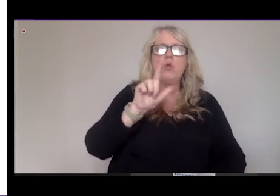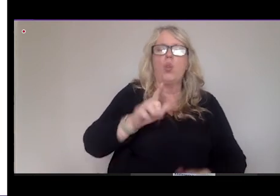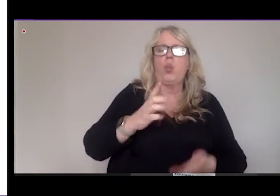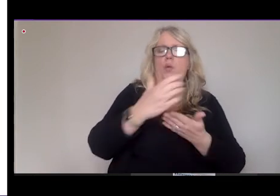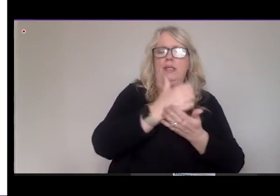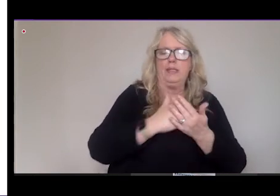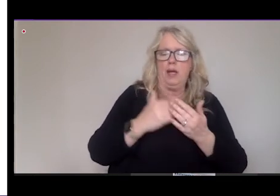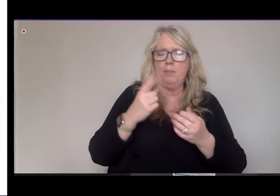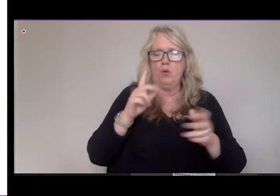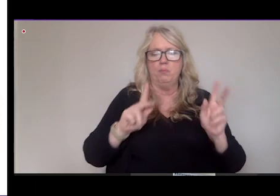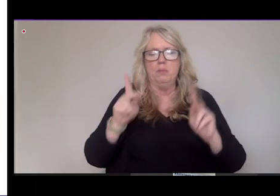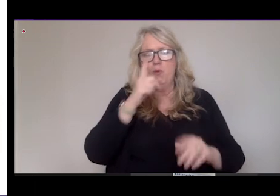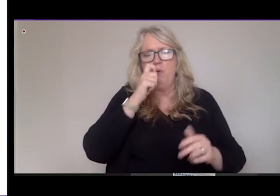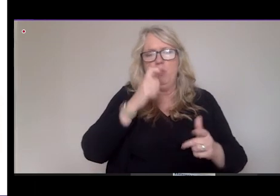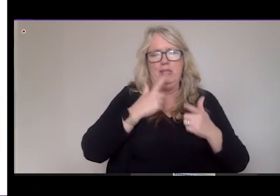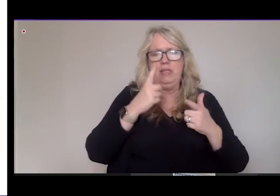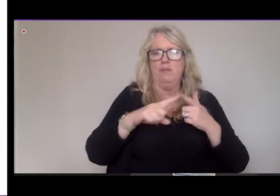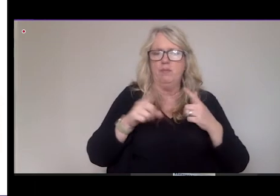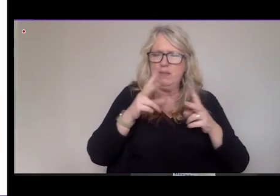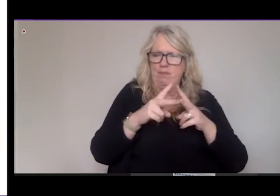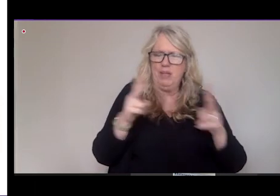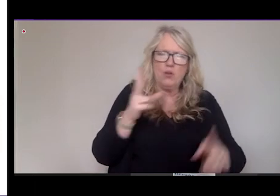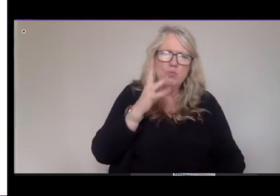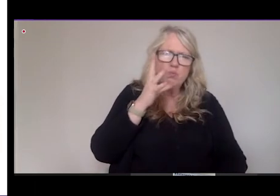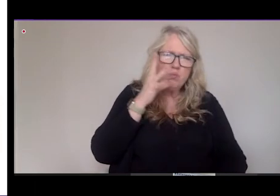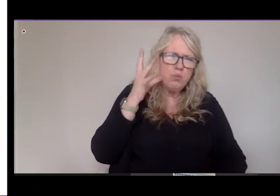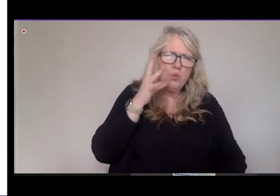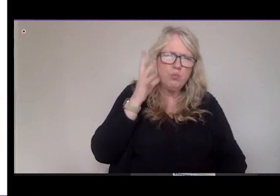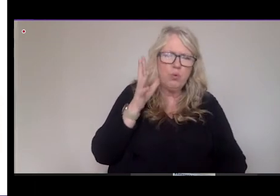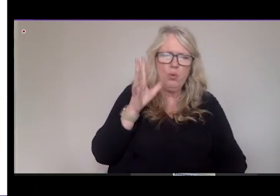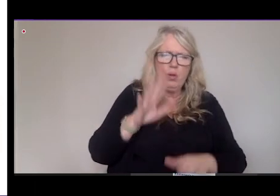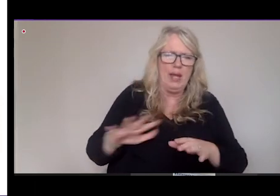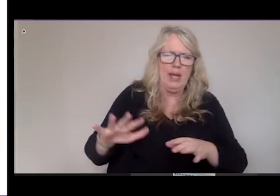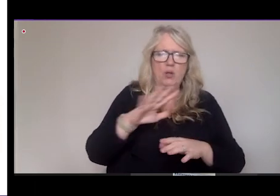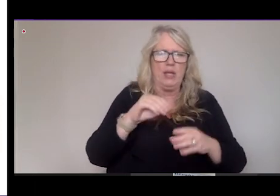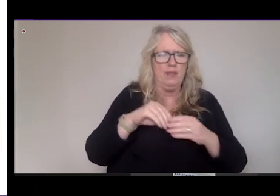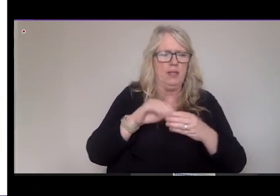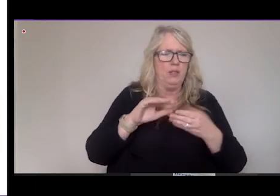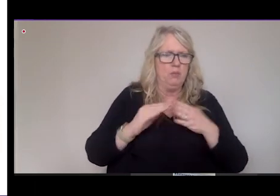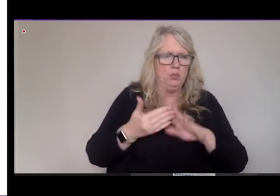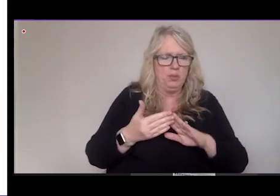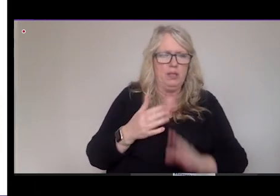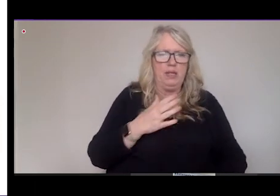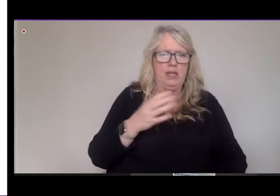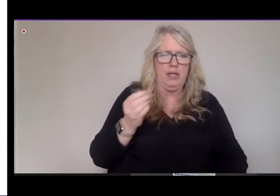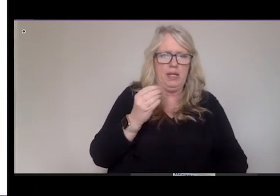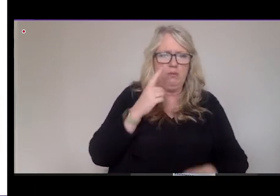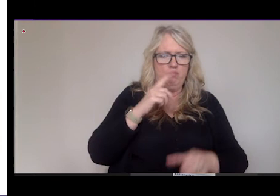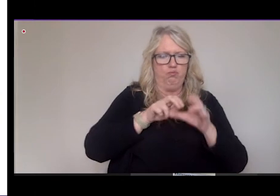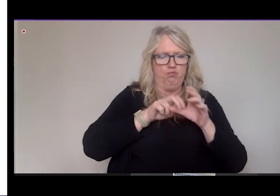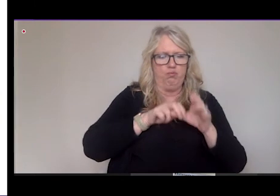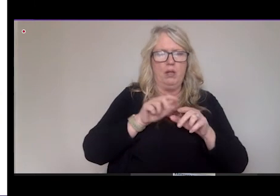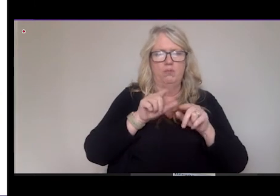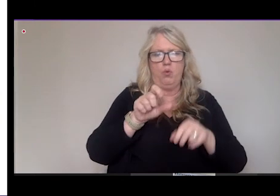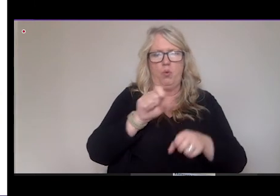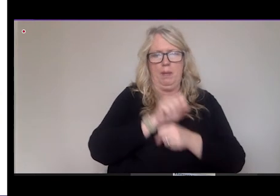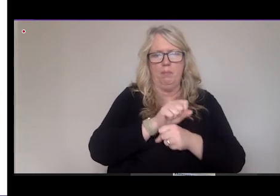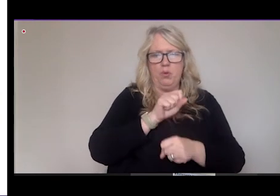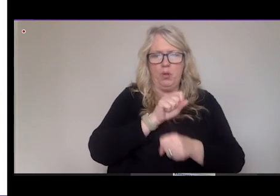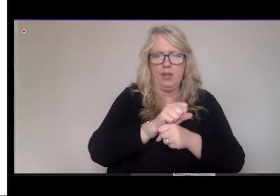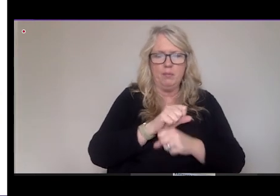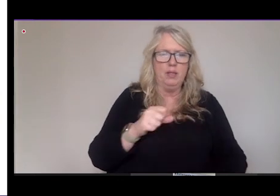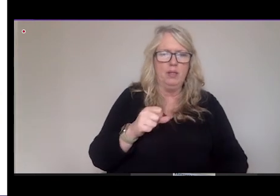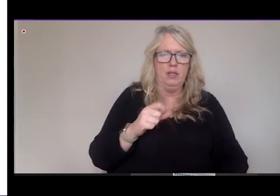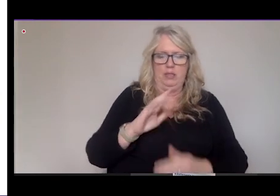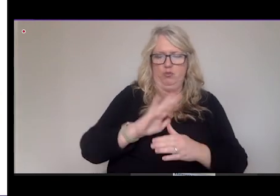low-income individuals or people that are living in very, very rural areas of her community, and it's rides